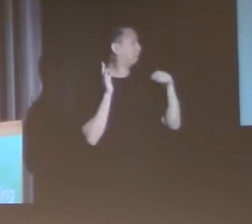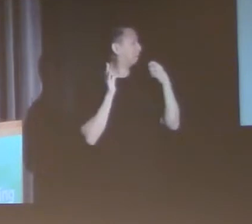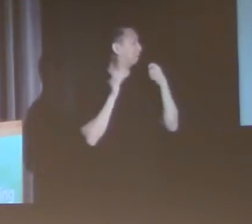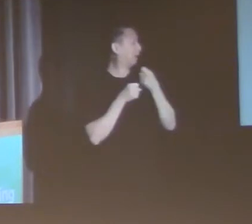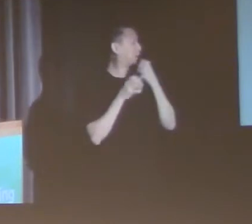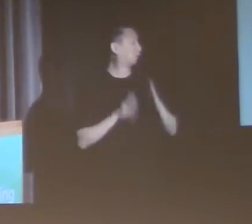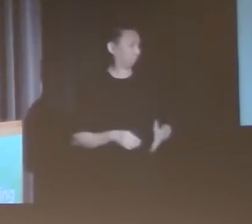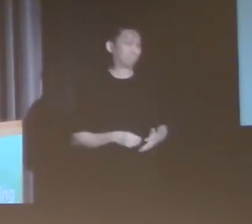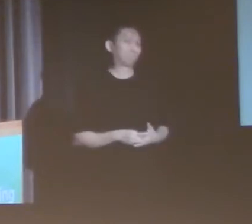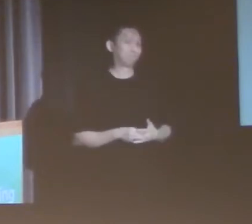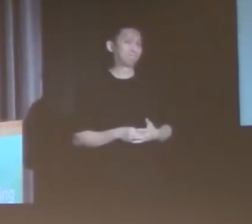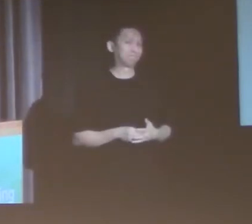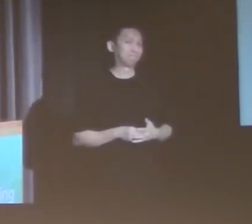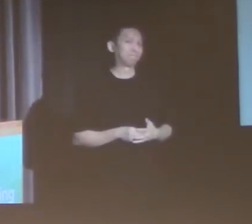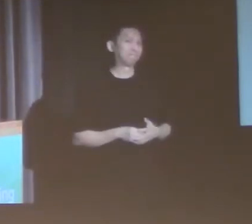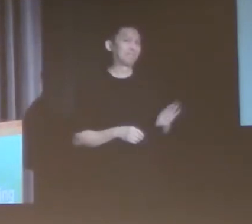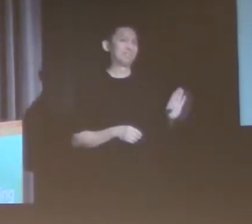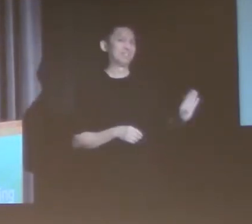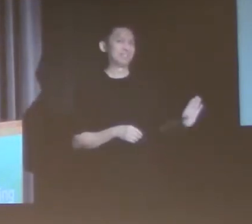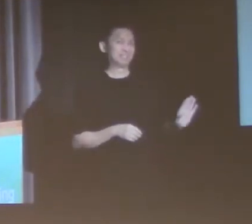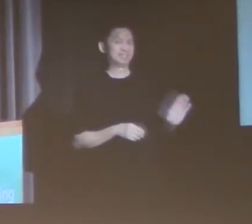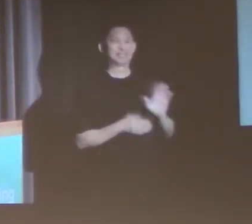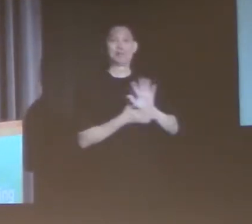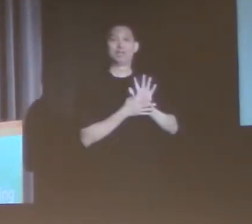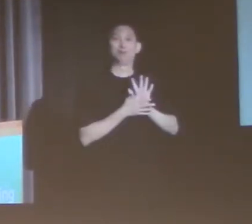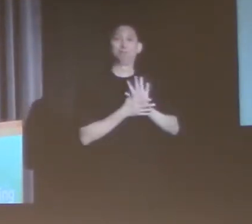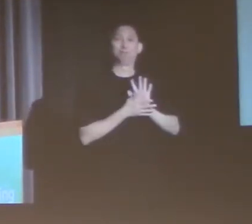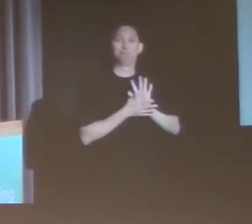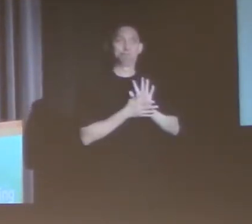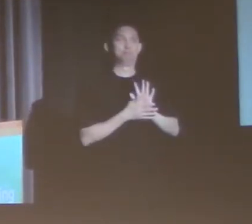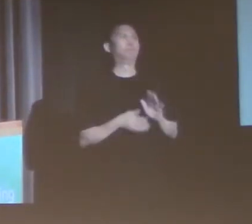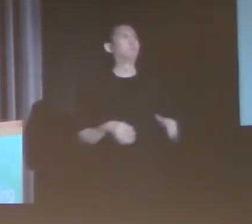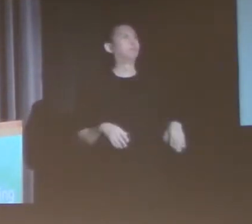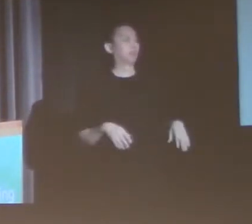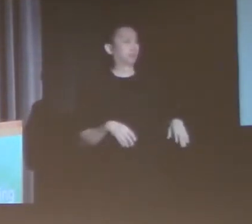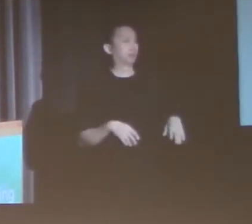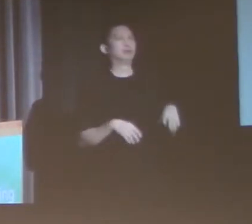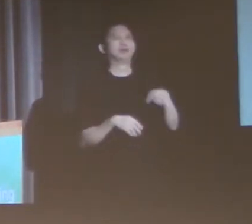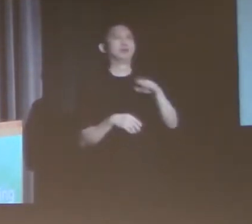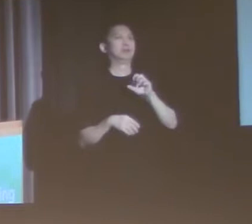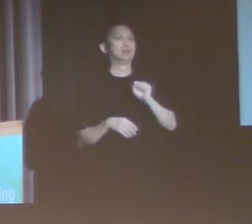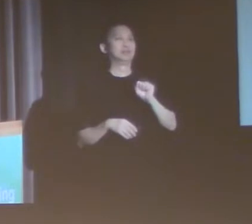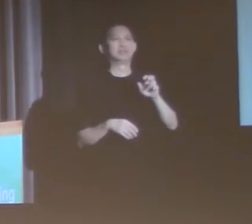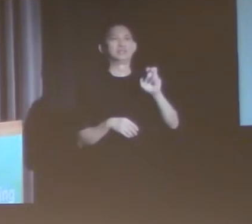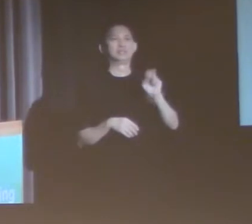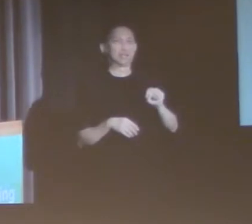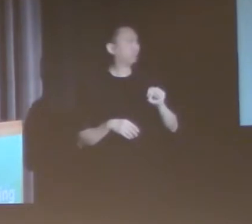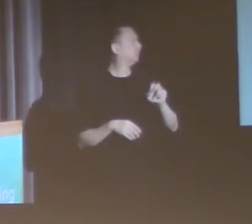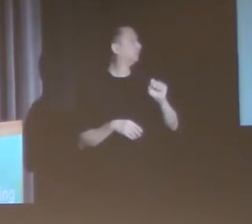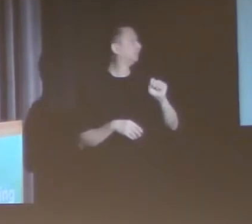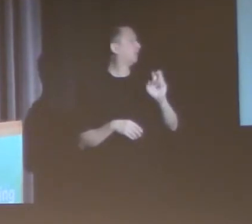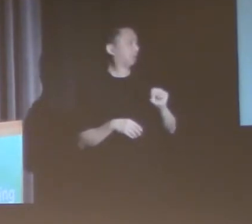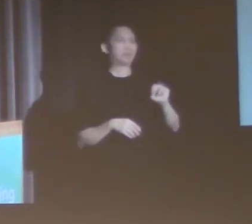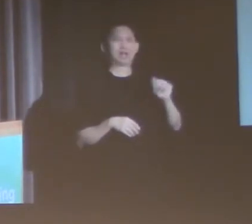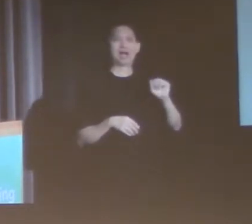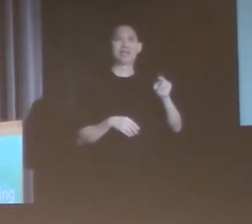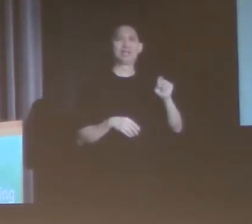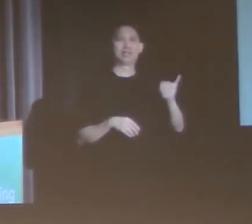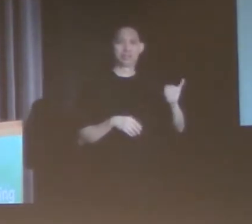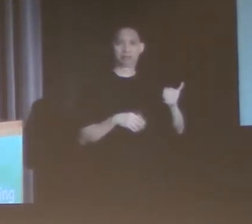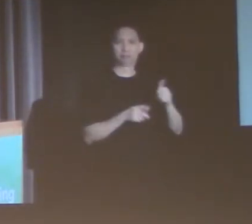whose feature Sansón and Me from 2022 is